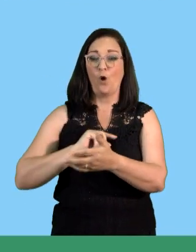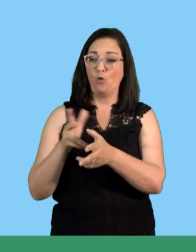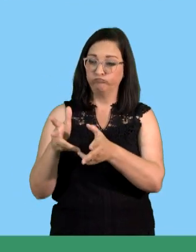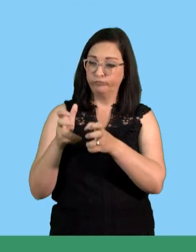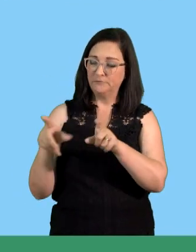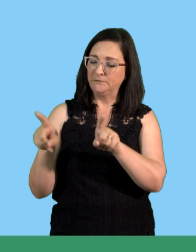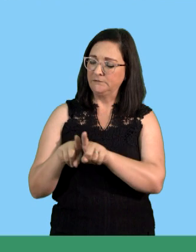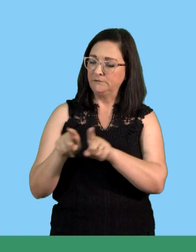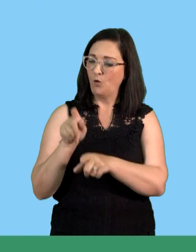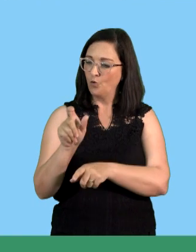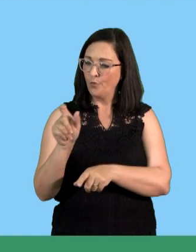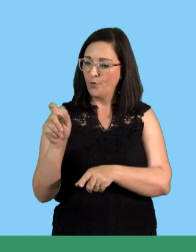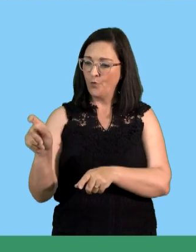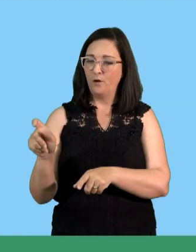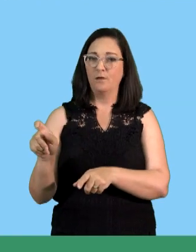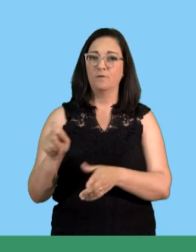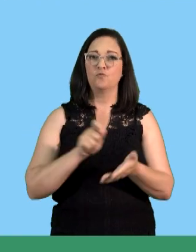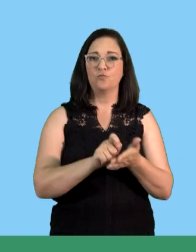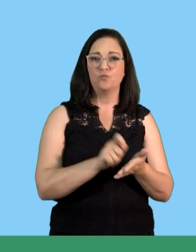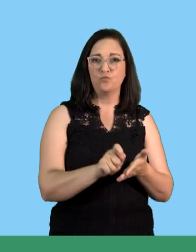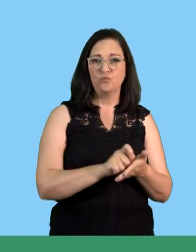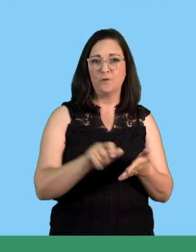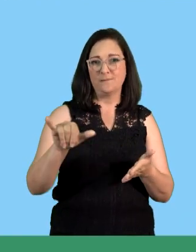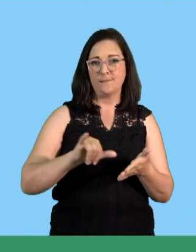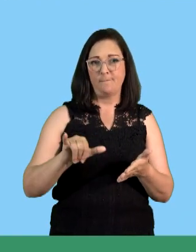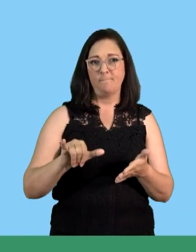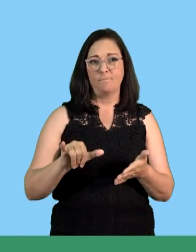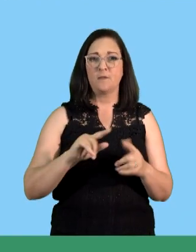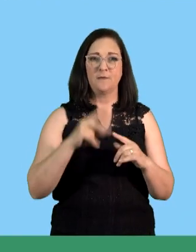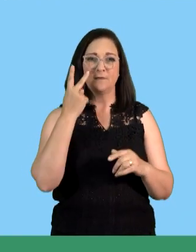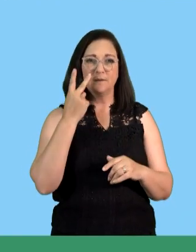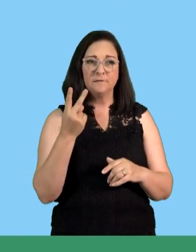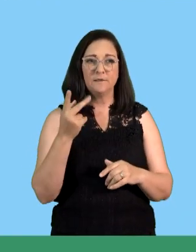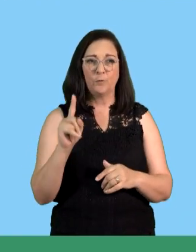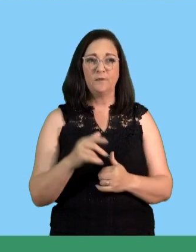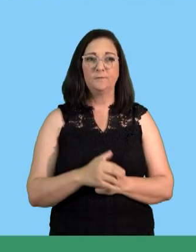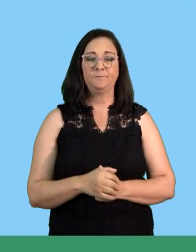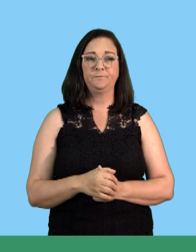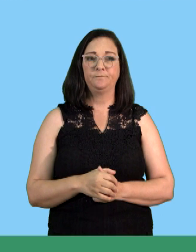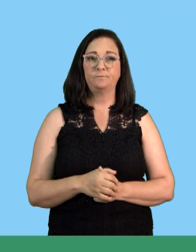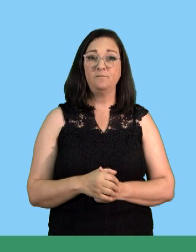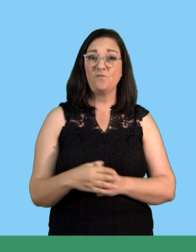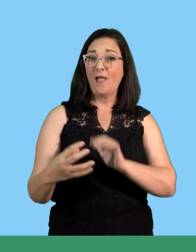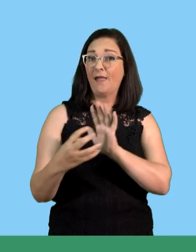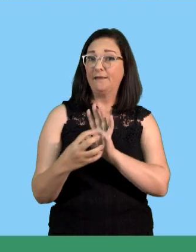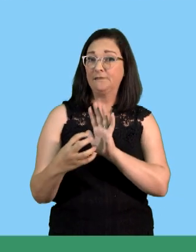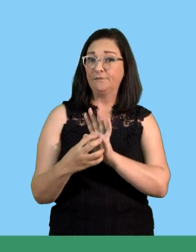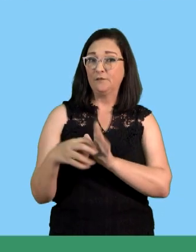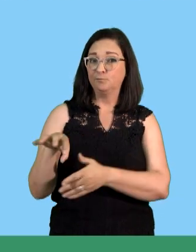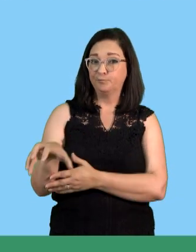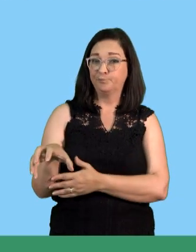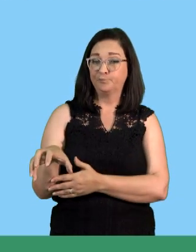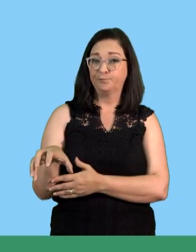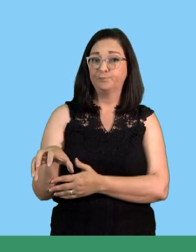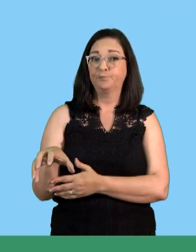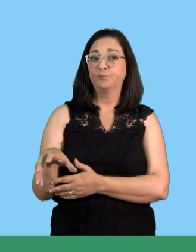it word for word from the scenario as is. Right, let's see the quotation if it's correct. They say here, they have advertised